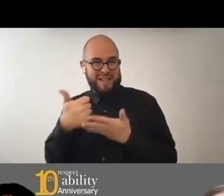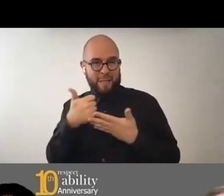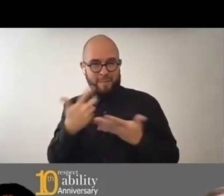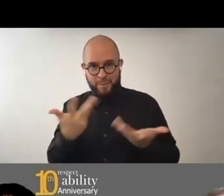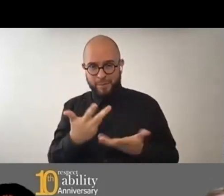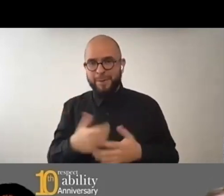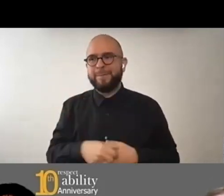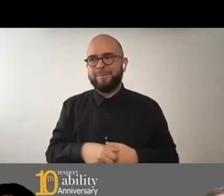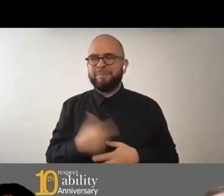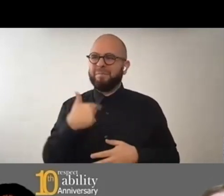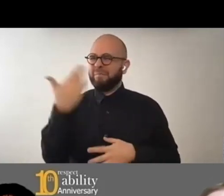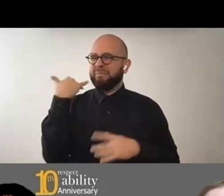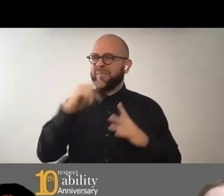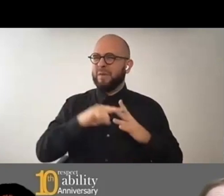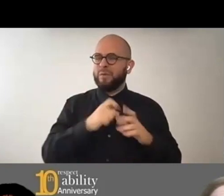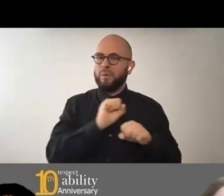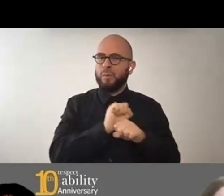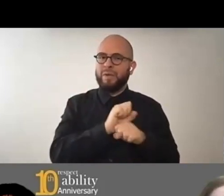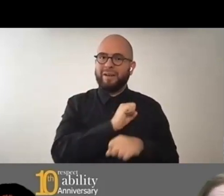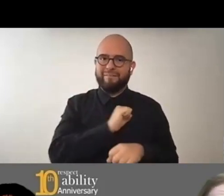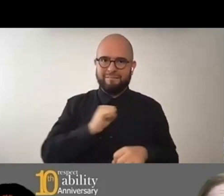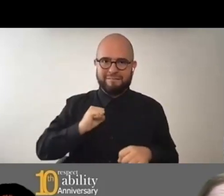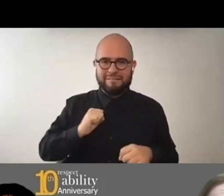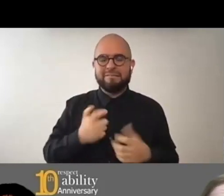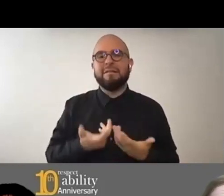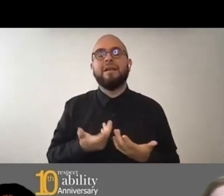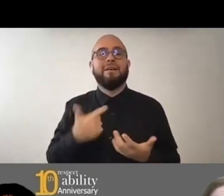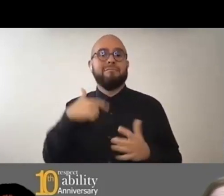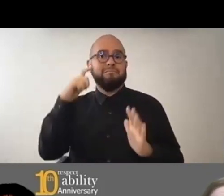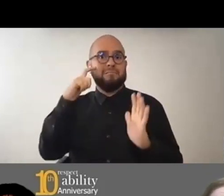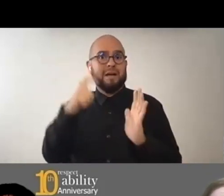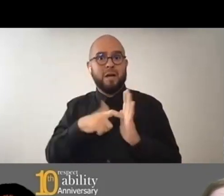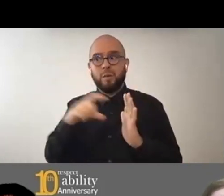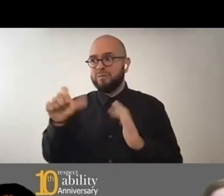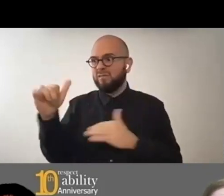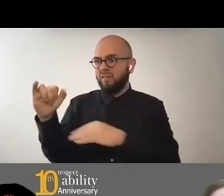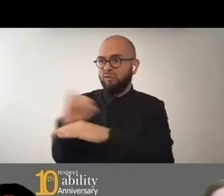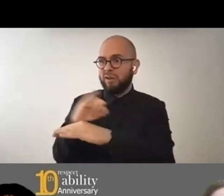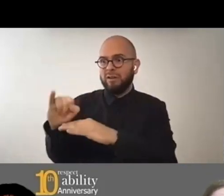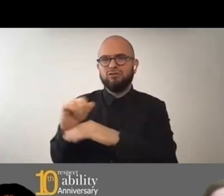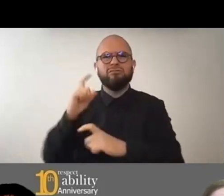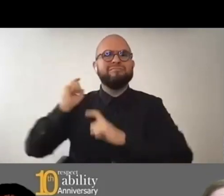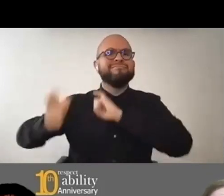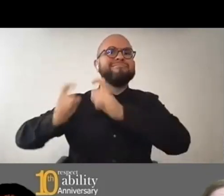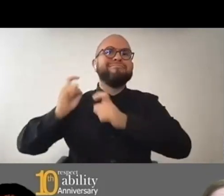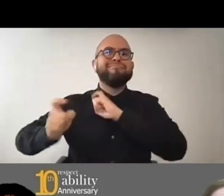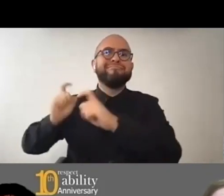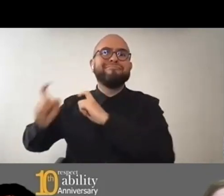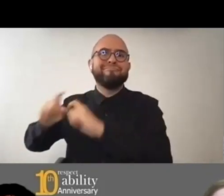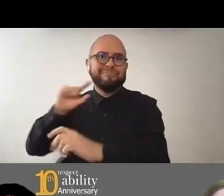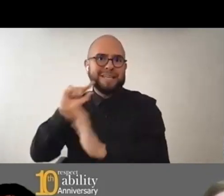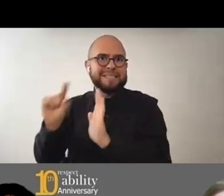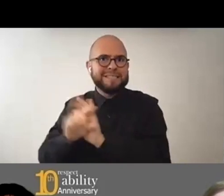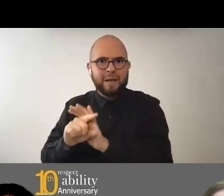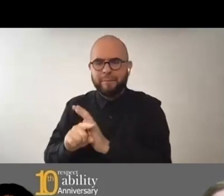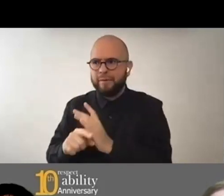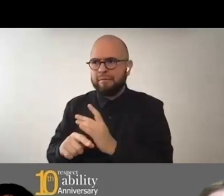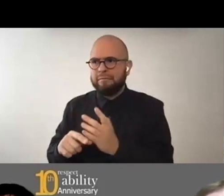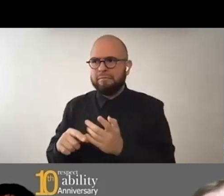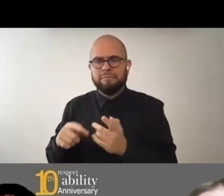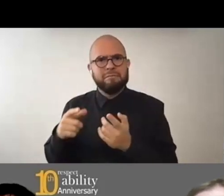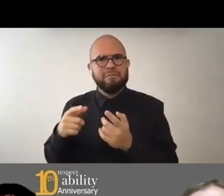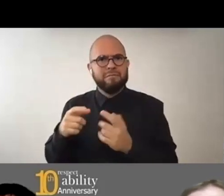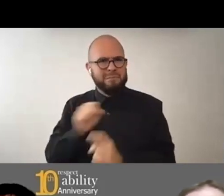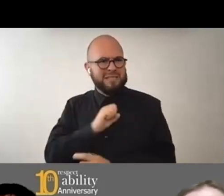was I would notice that all the other interns were being given assignments. And often, staff wasn't coming